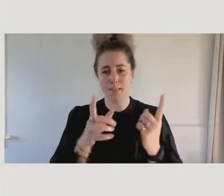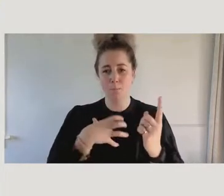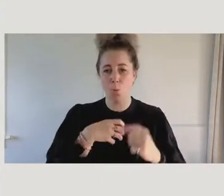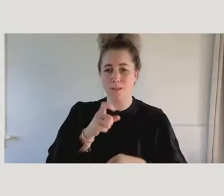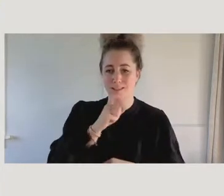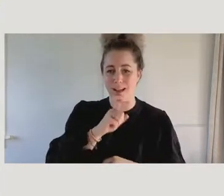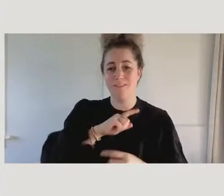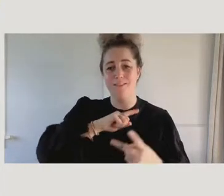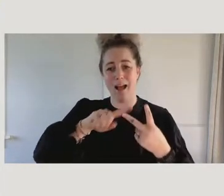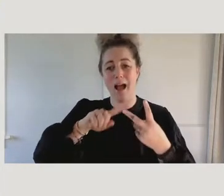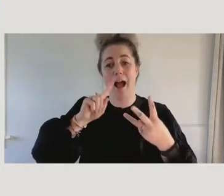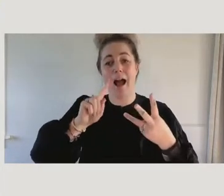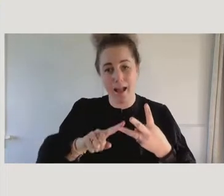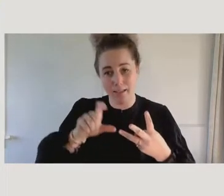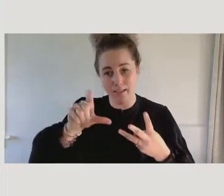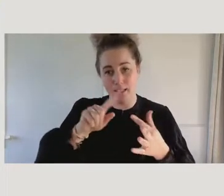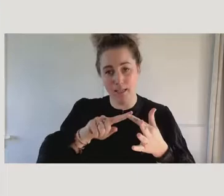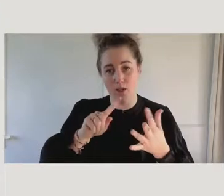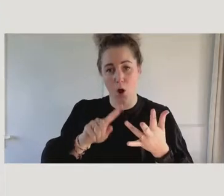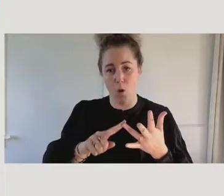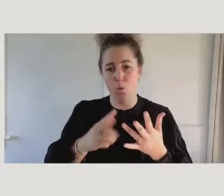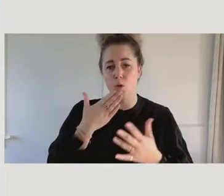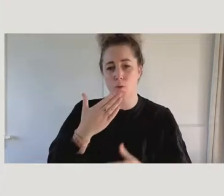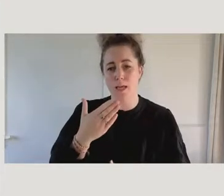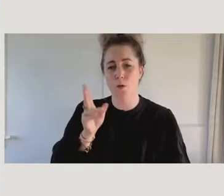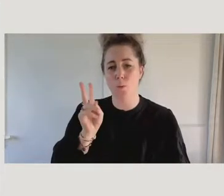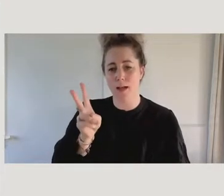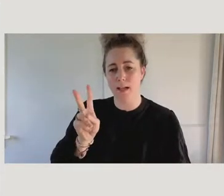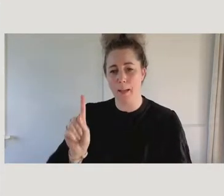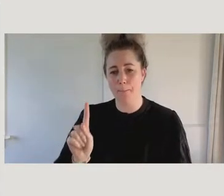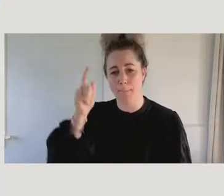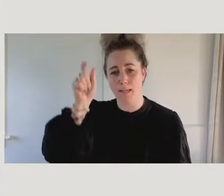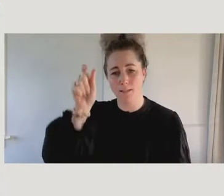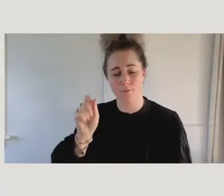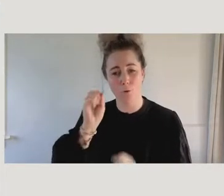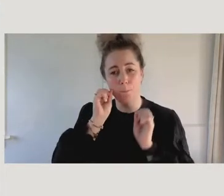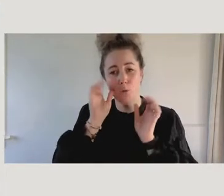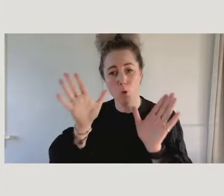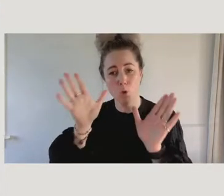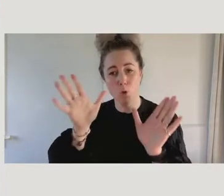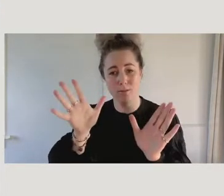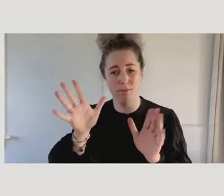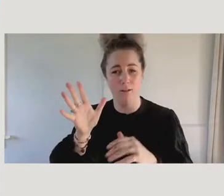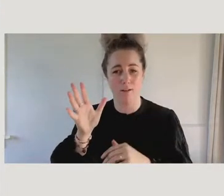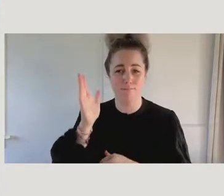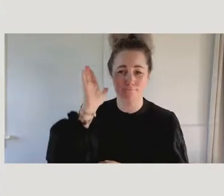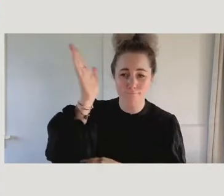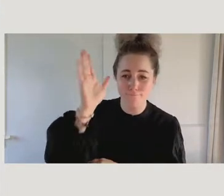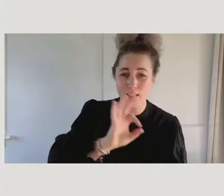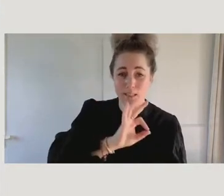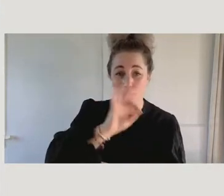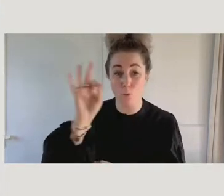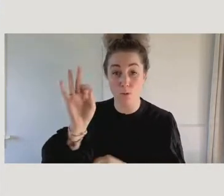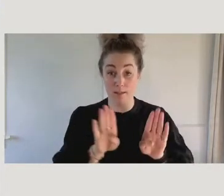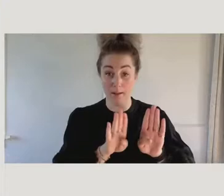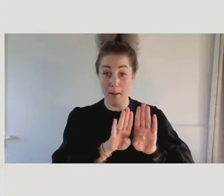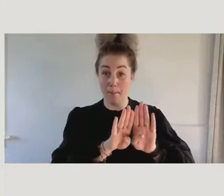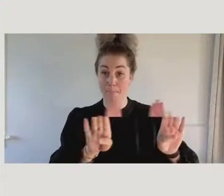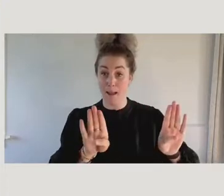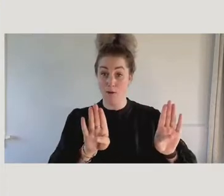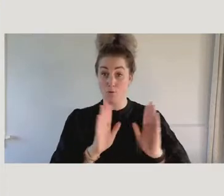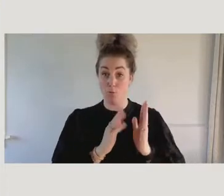CEO so thank you Minister again for your beautiful speech this morning the then all on your program